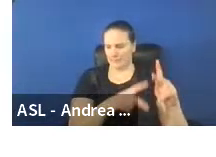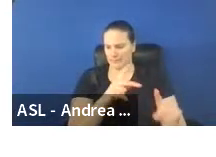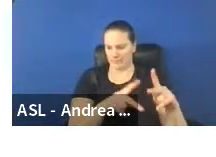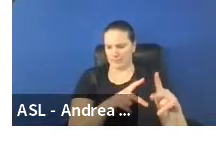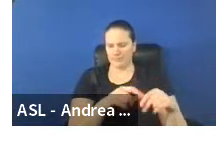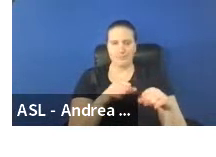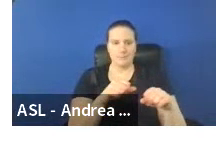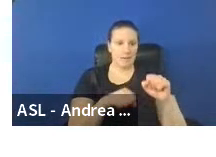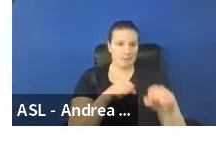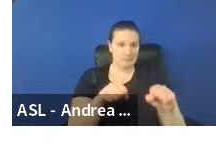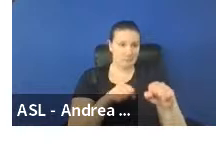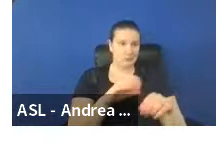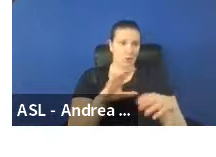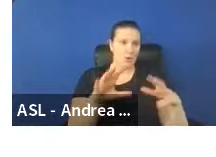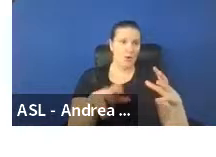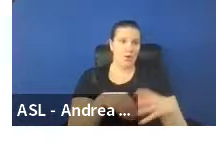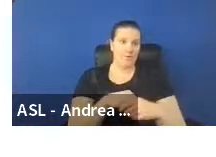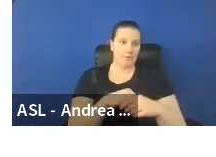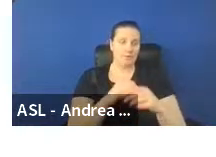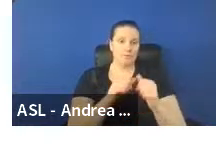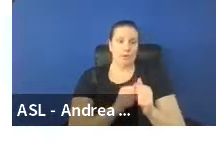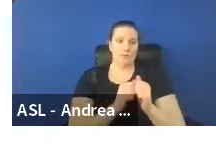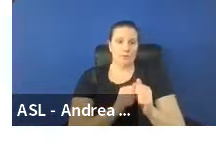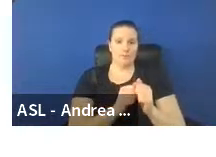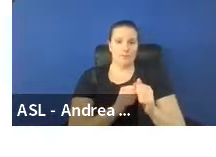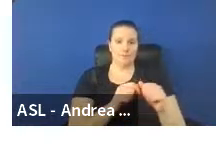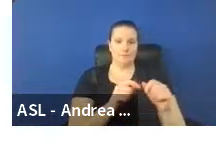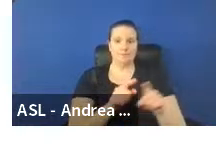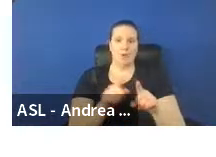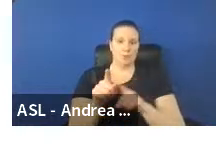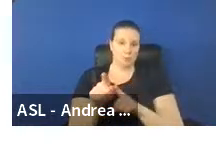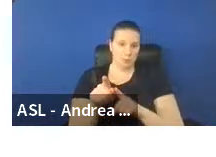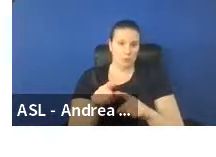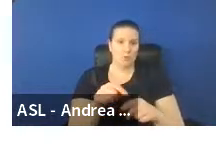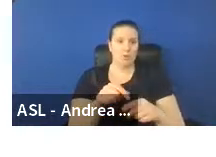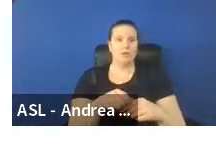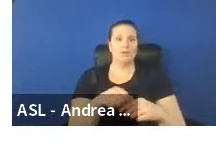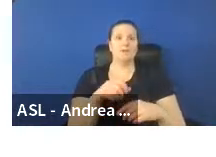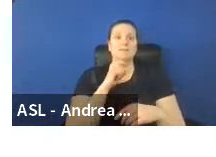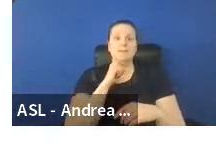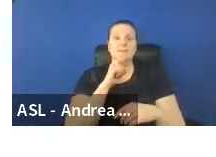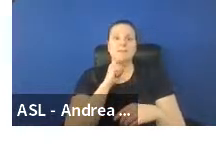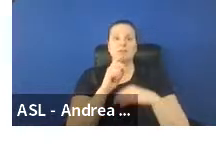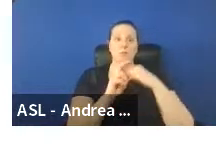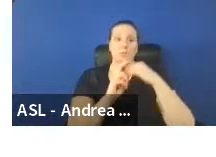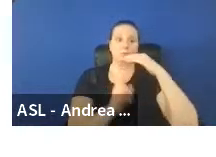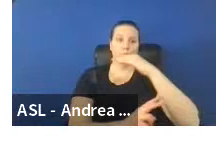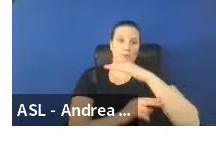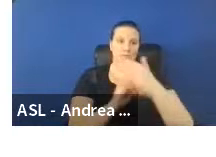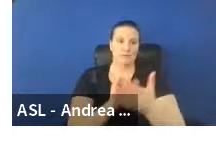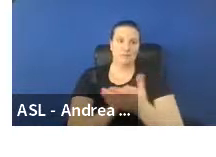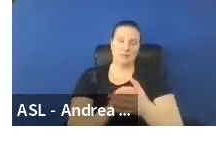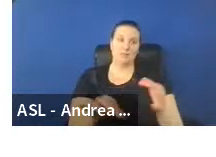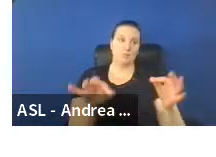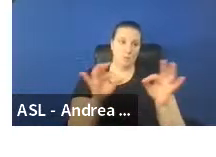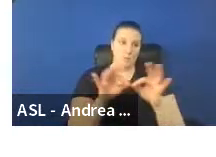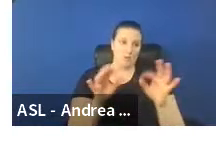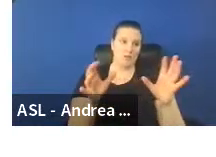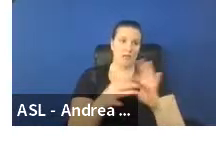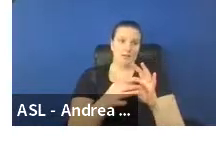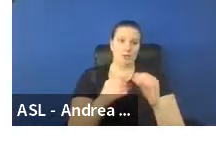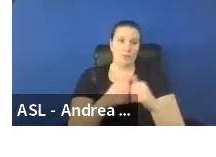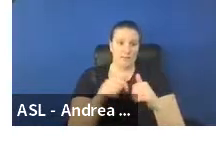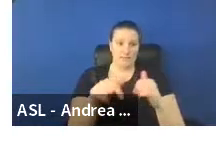and bicycles all coming together, as well as, excuse me, the Steel Bridge, which is a really important transit connection into downtown